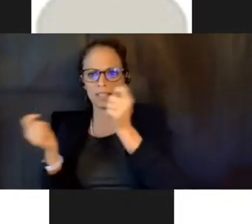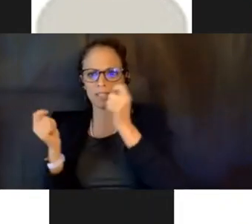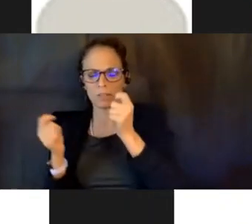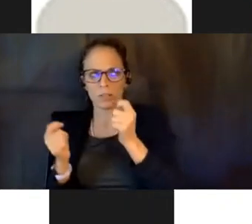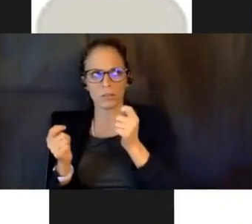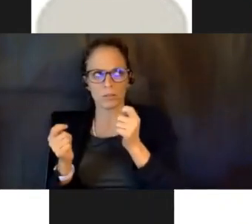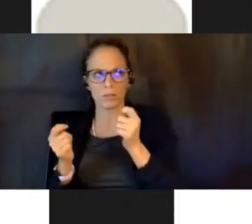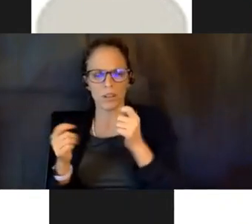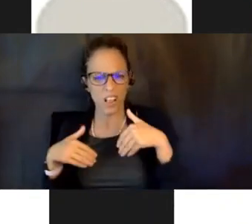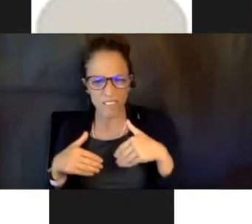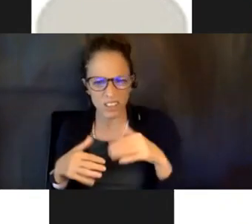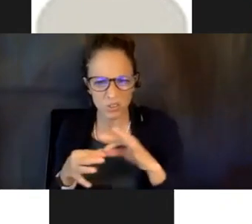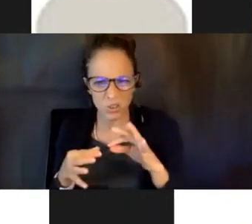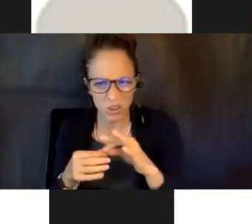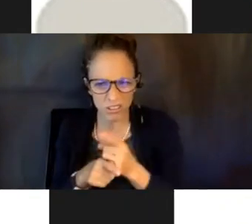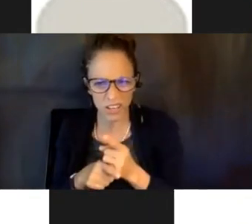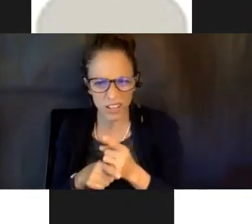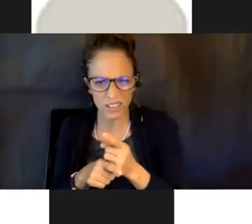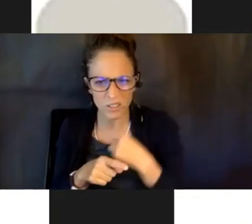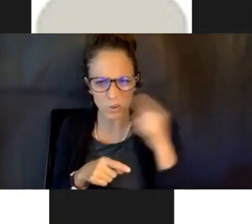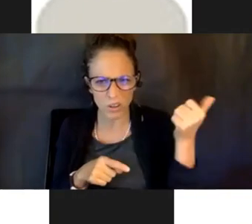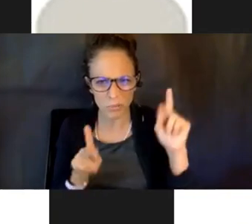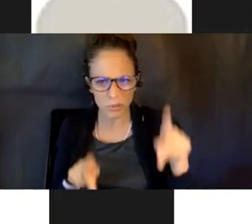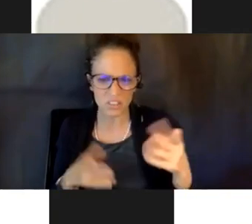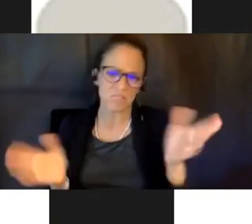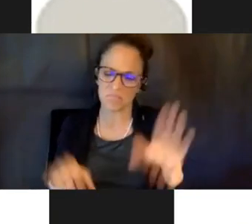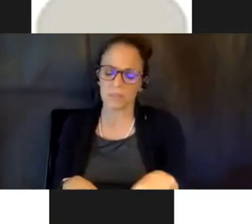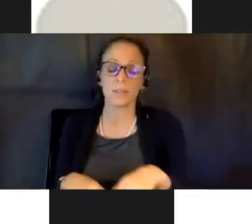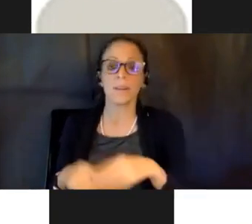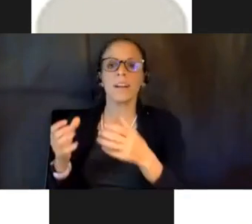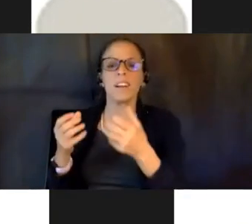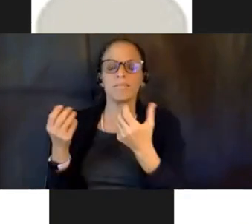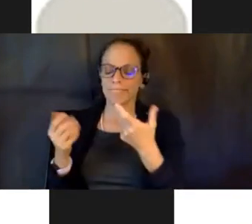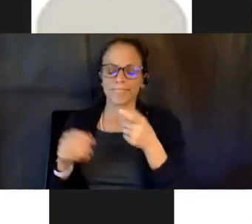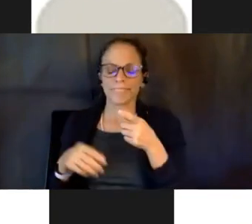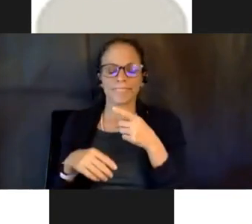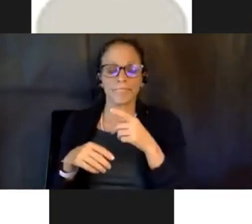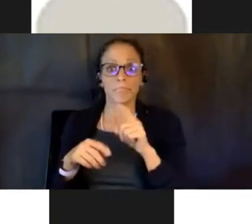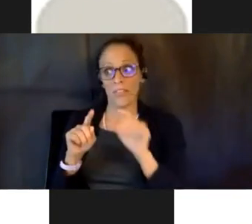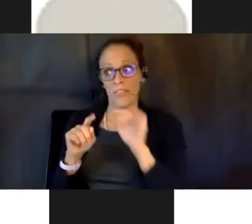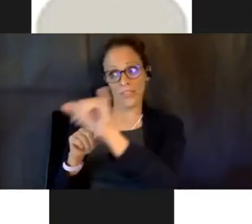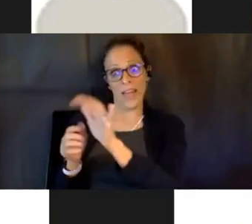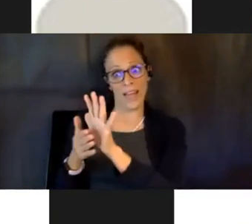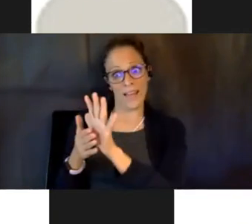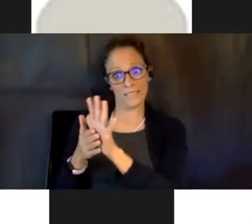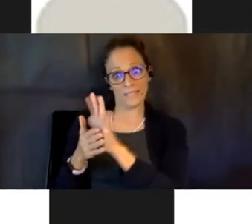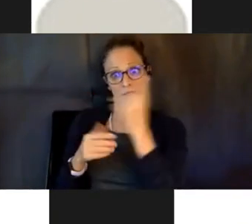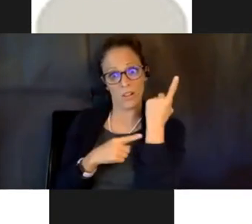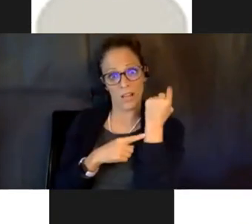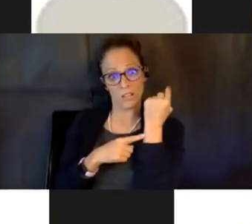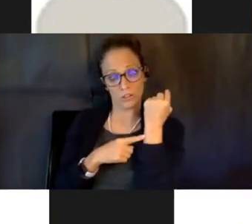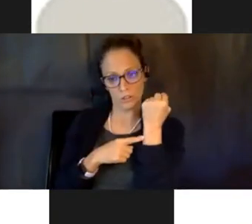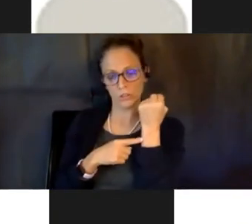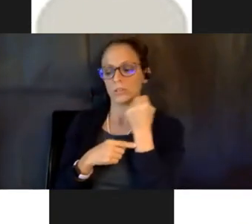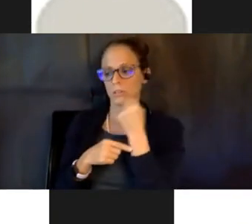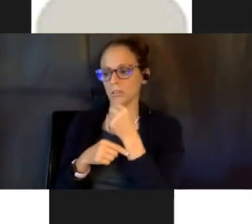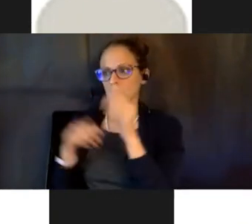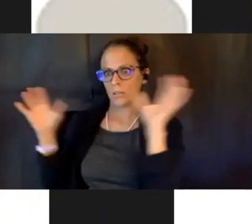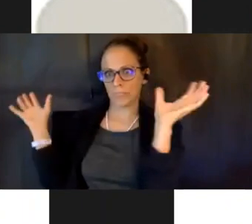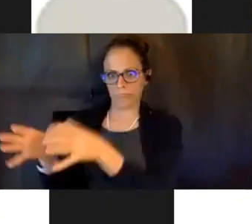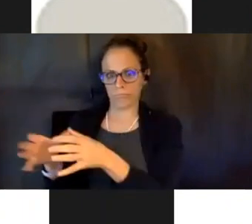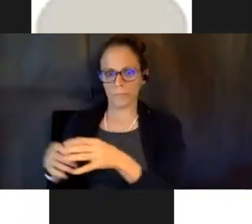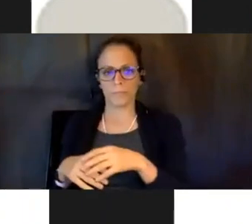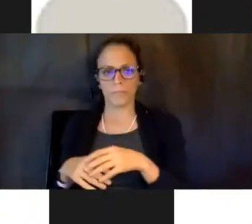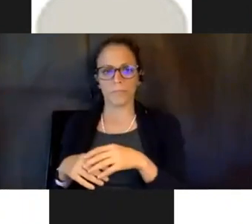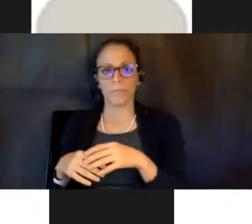I said it to somebody else today. And there were a lot of filmmakers and stuff there. And, you know, that was over a year ago. A month ago, a